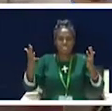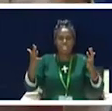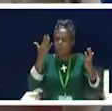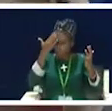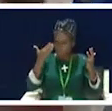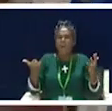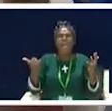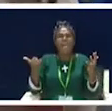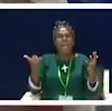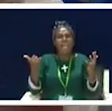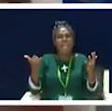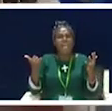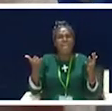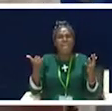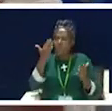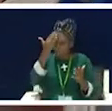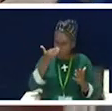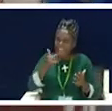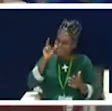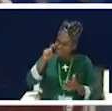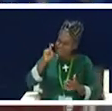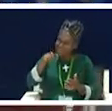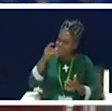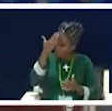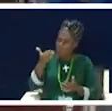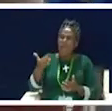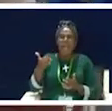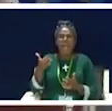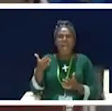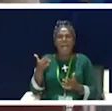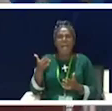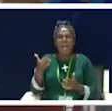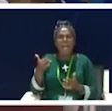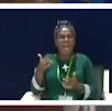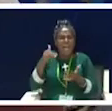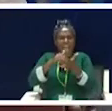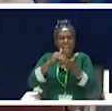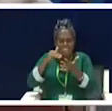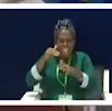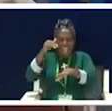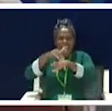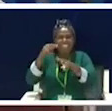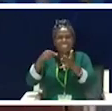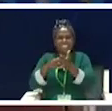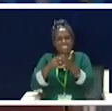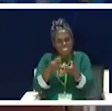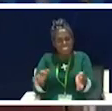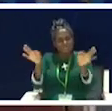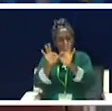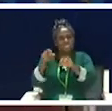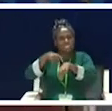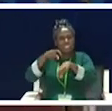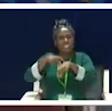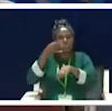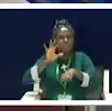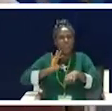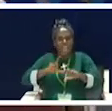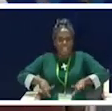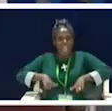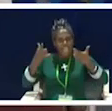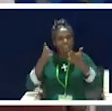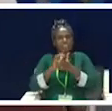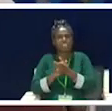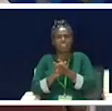Why the need for everlasting arm at this critical stage of our life? We are in a